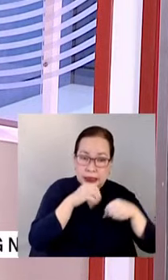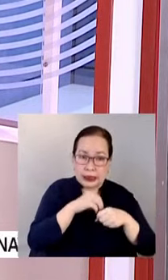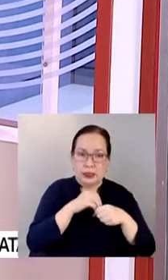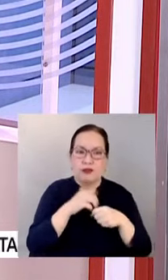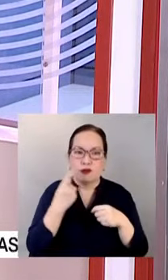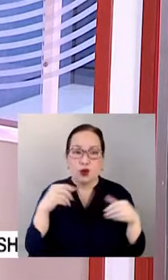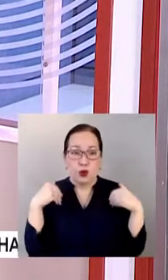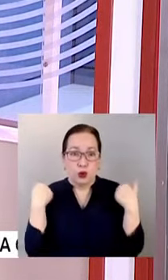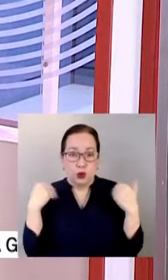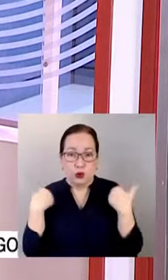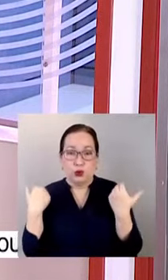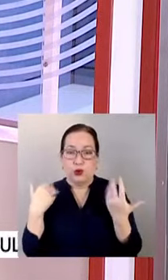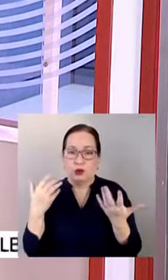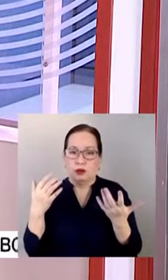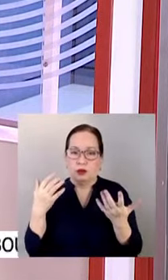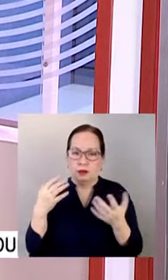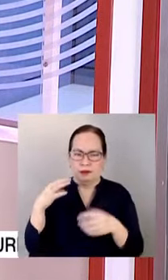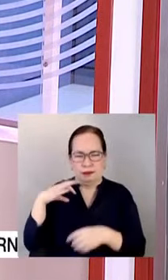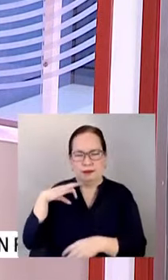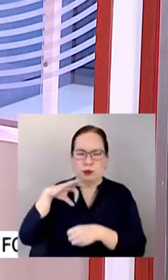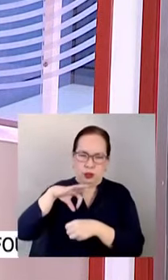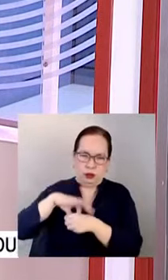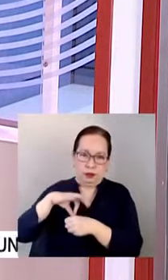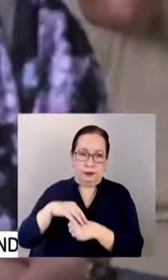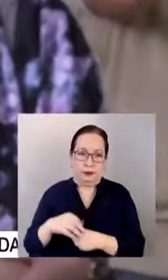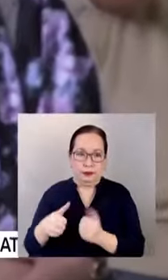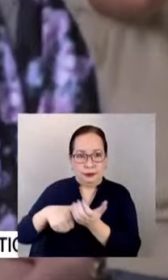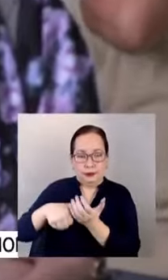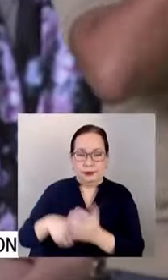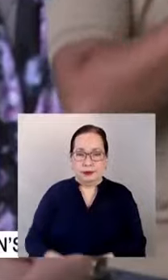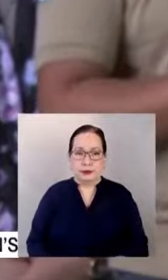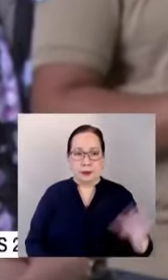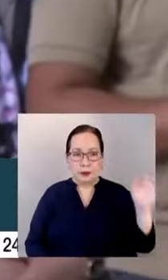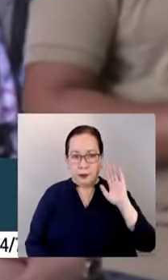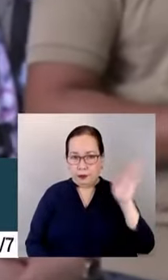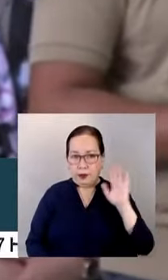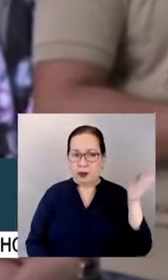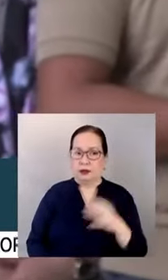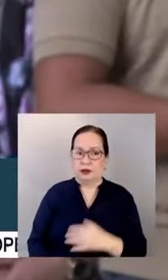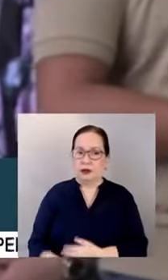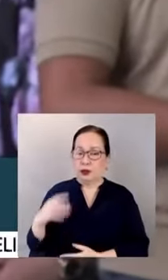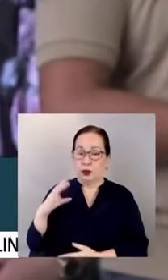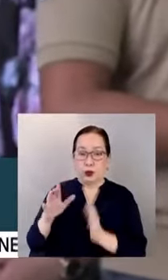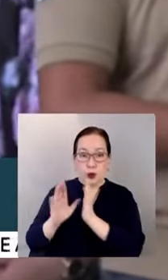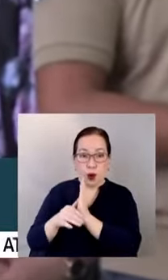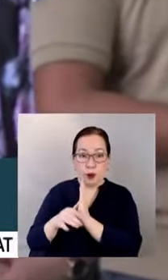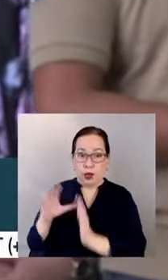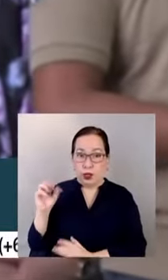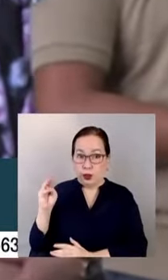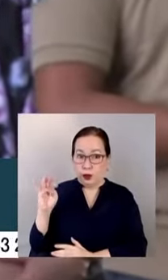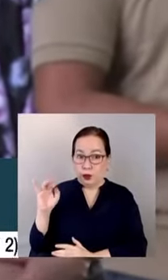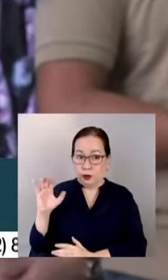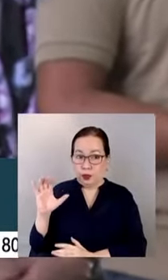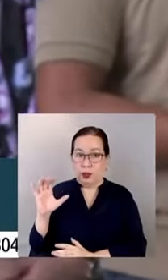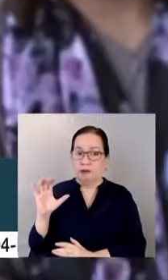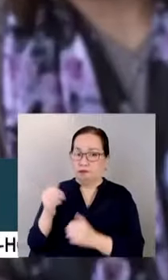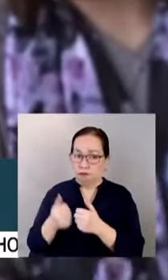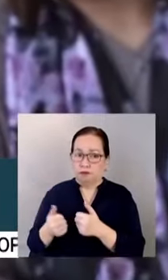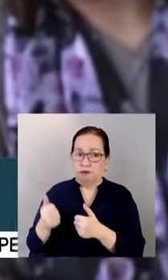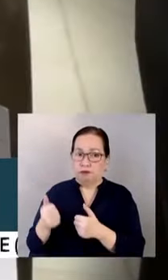us for more. Mike, go ahead. Hi, Carmina. Good afternoon. Well, the Commission on Elections, or COMELEC, on Wednesday held